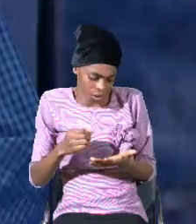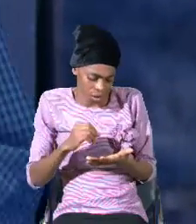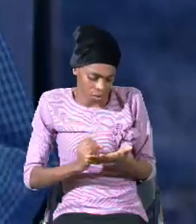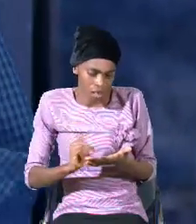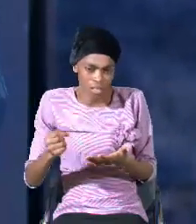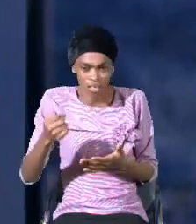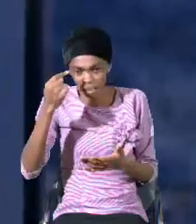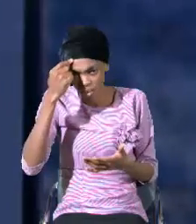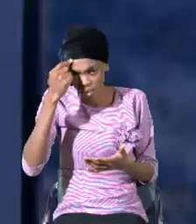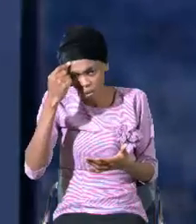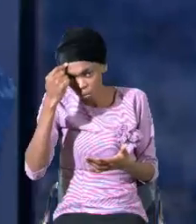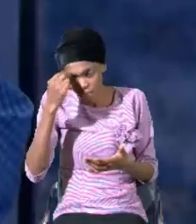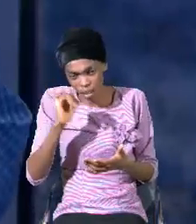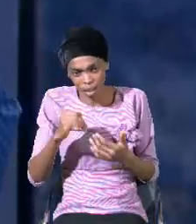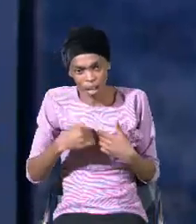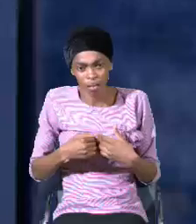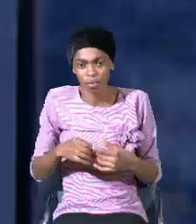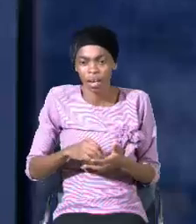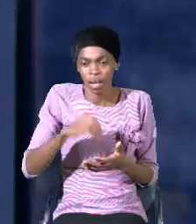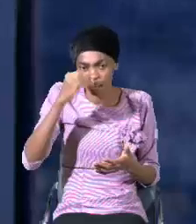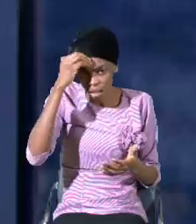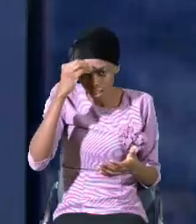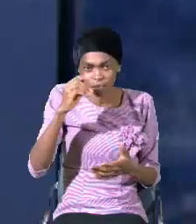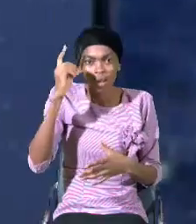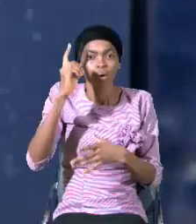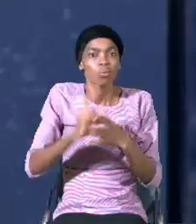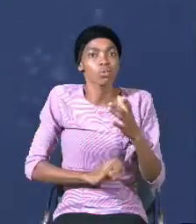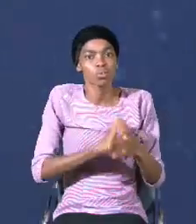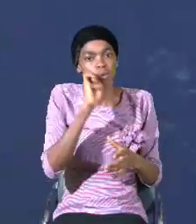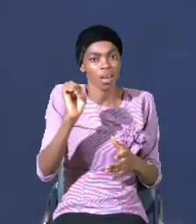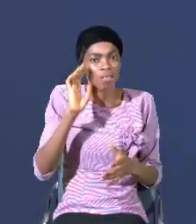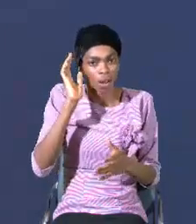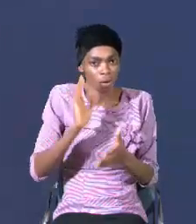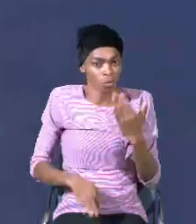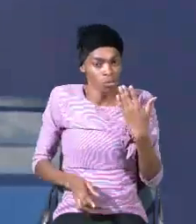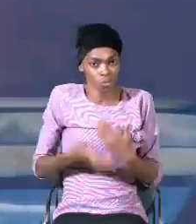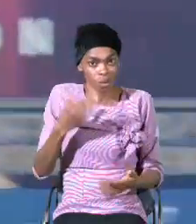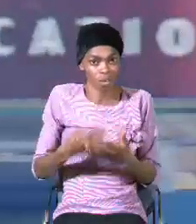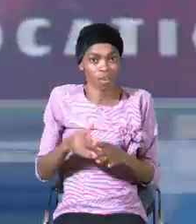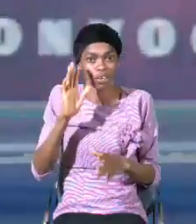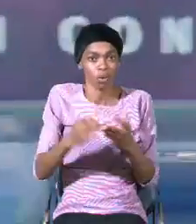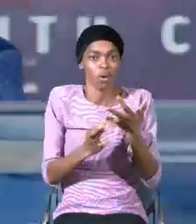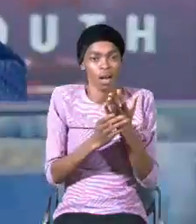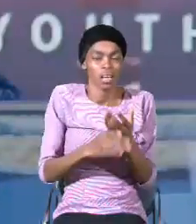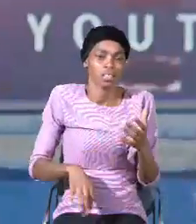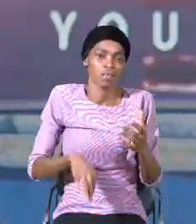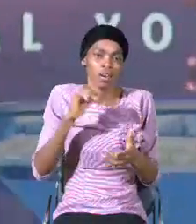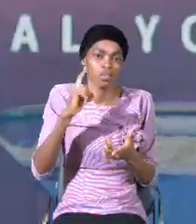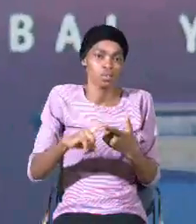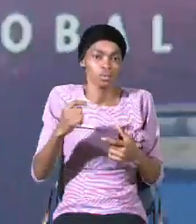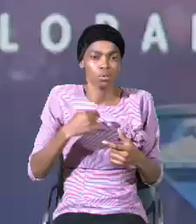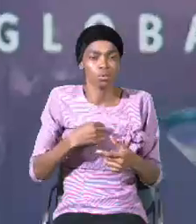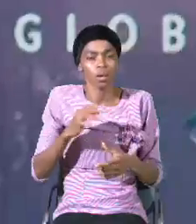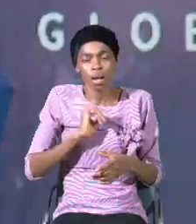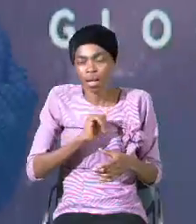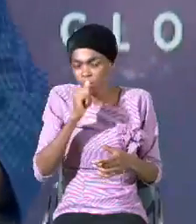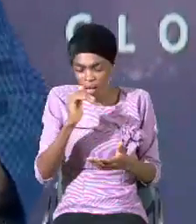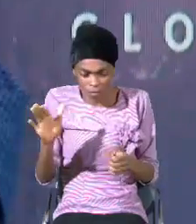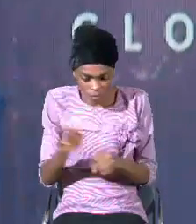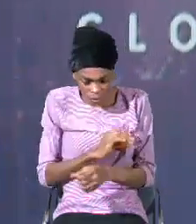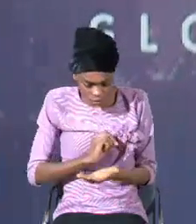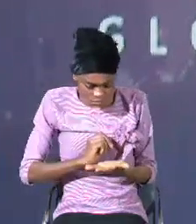and the things I've learned? Whatsoever your hand finds to do. Am I filling a form? Am